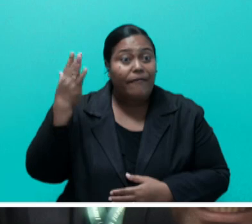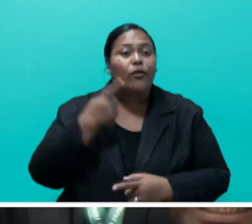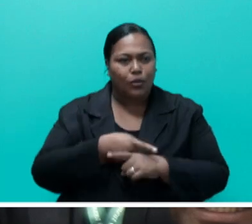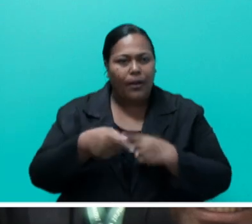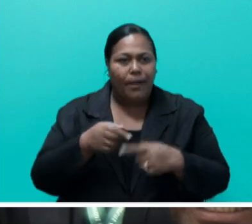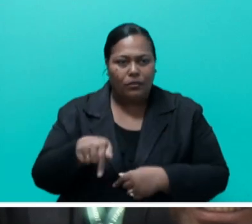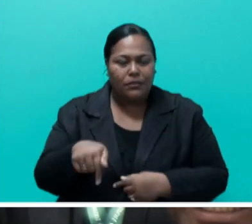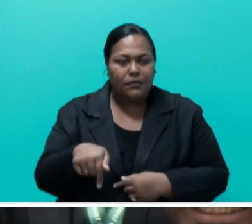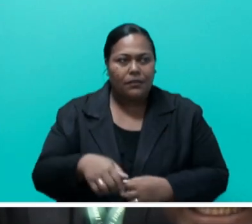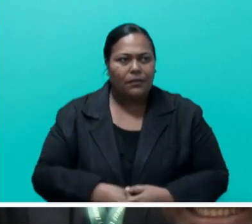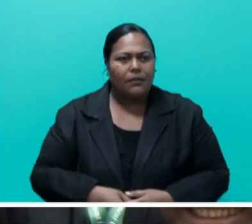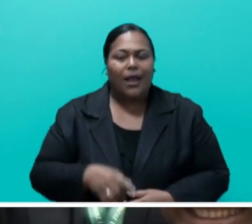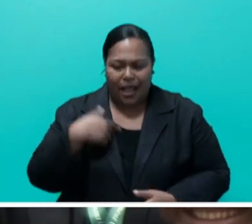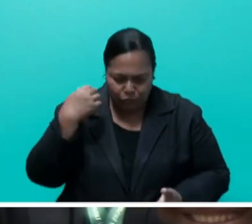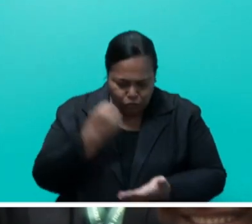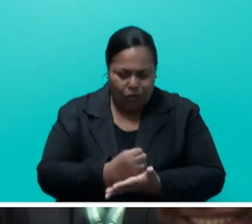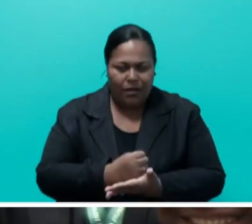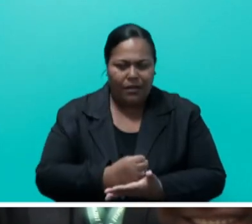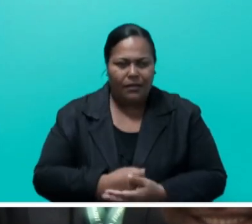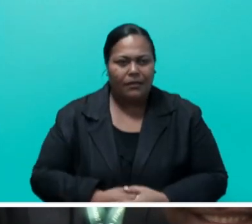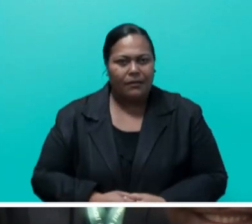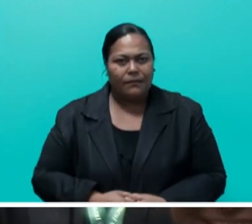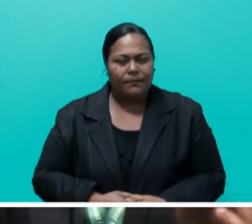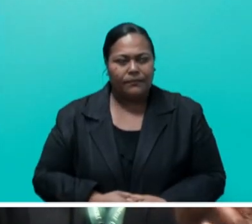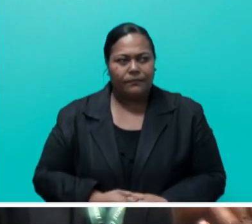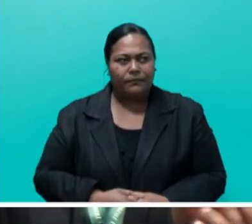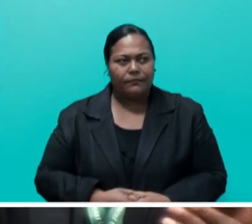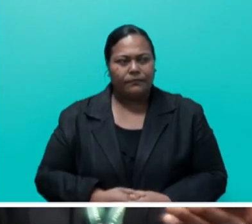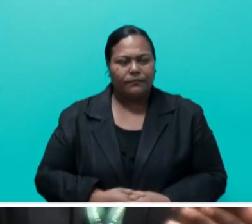no, I'm absolutely sure, Honorable Speaker.